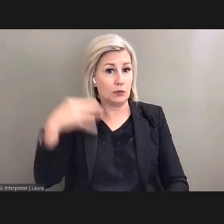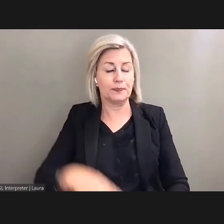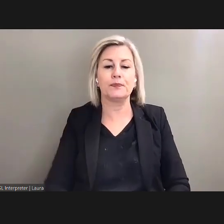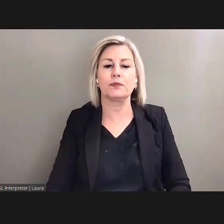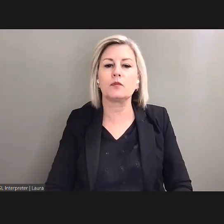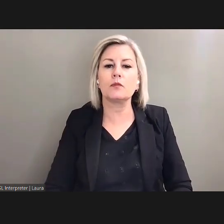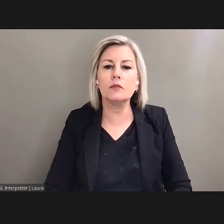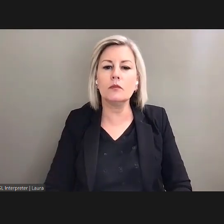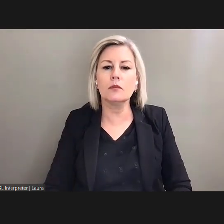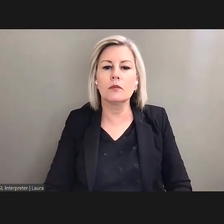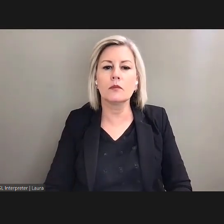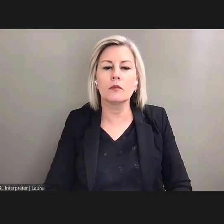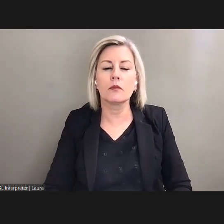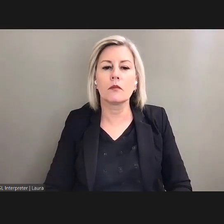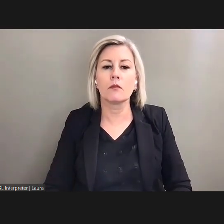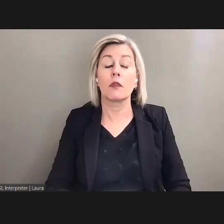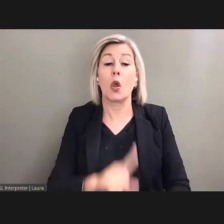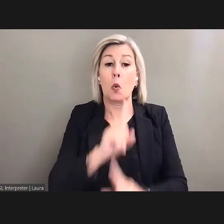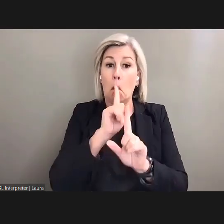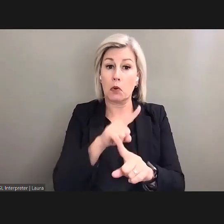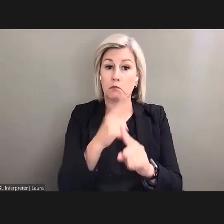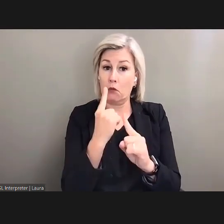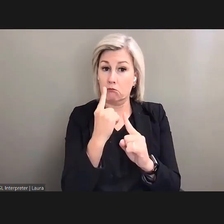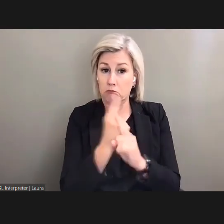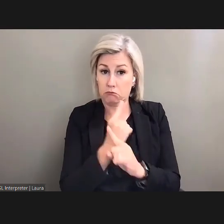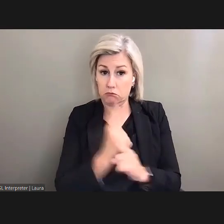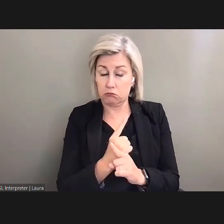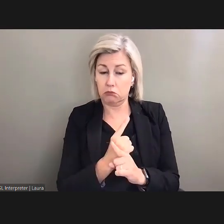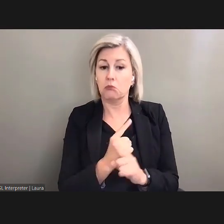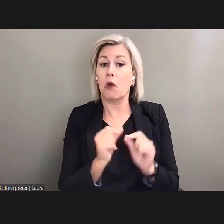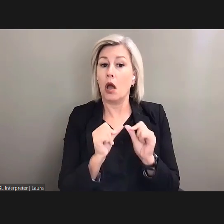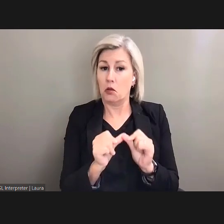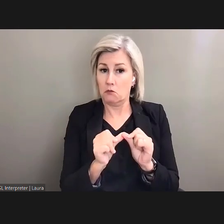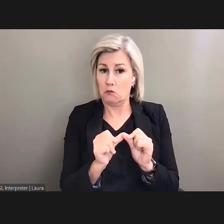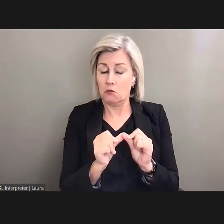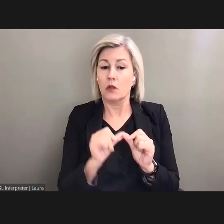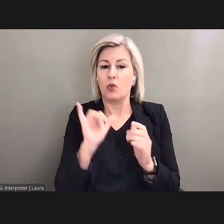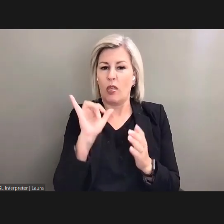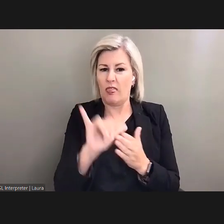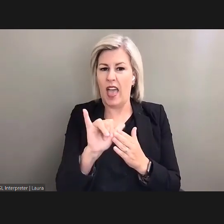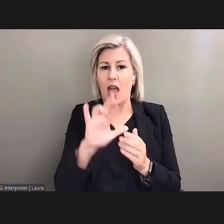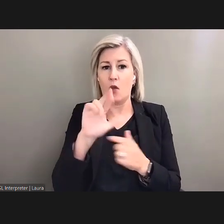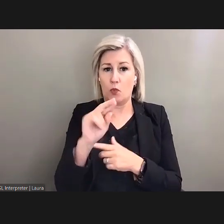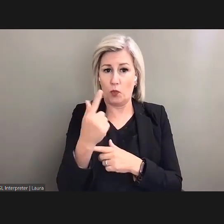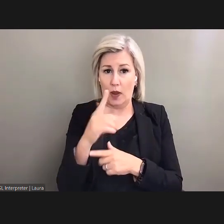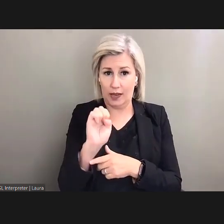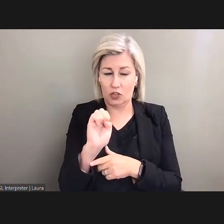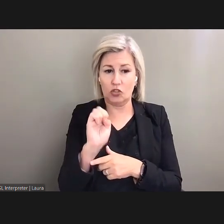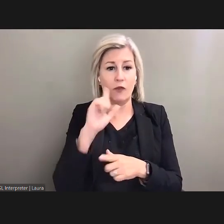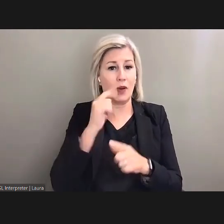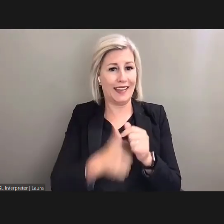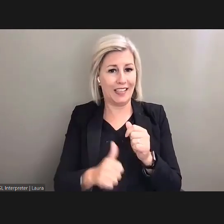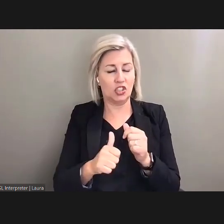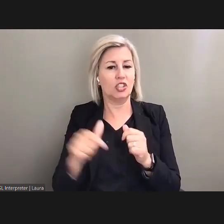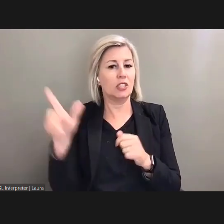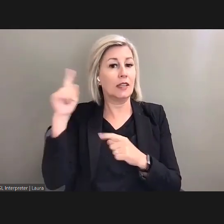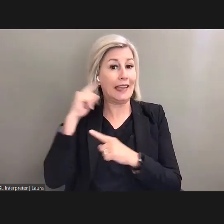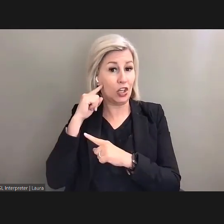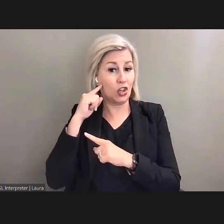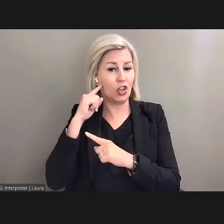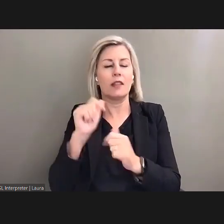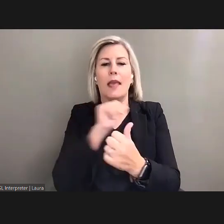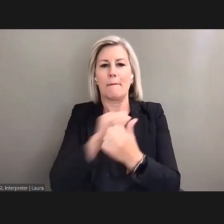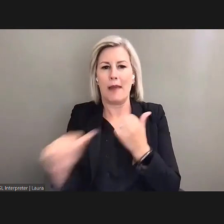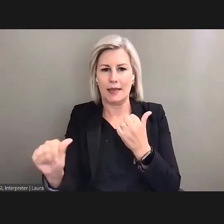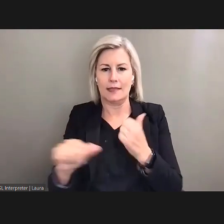Now, if the child responds appropriately and consistently to that range of tones presented to each ear, the child passes